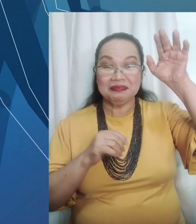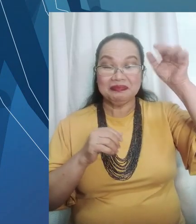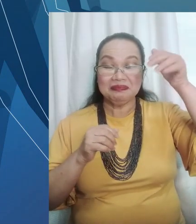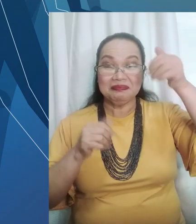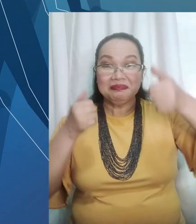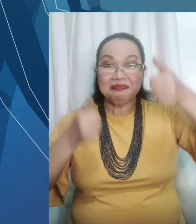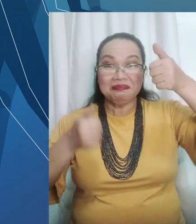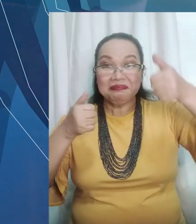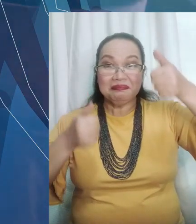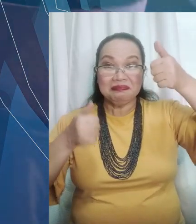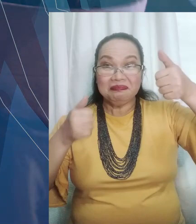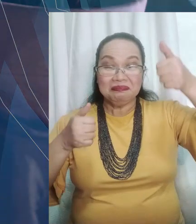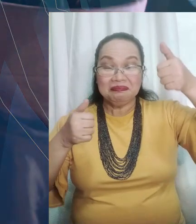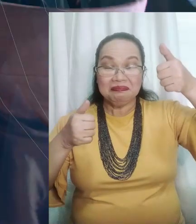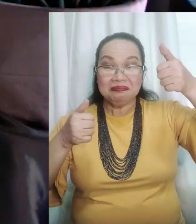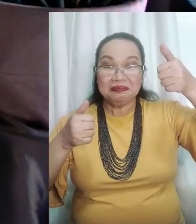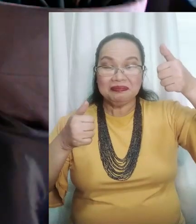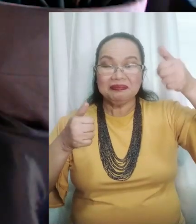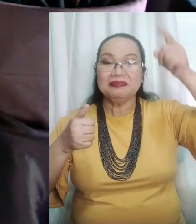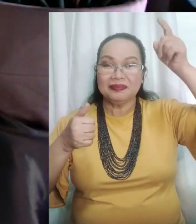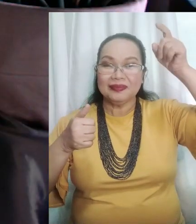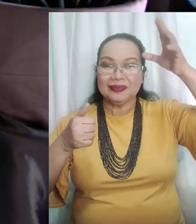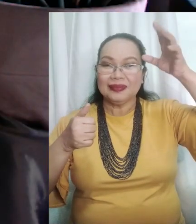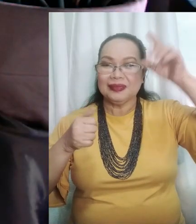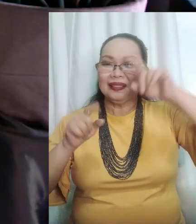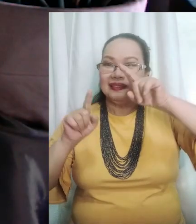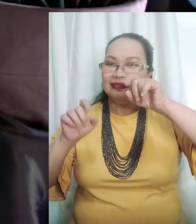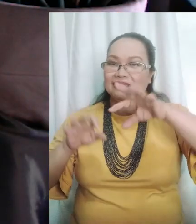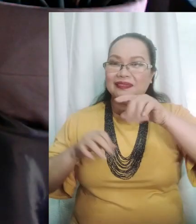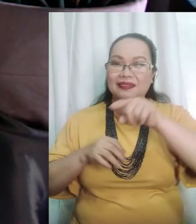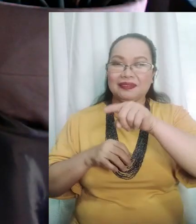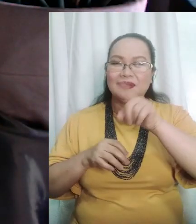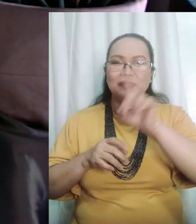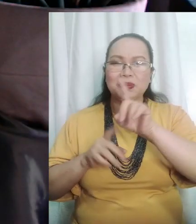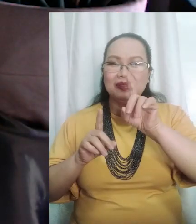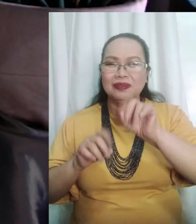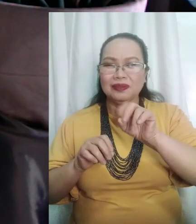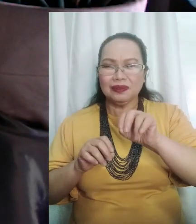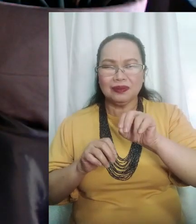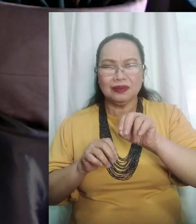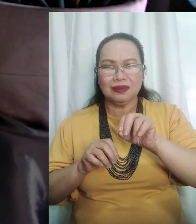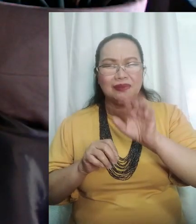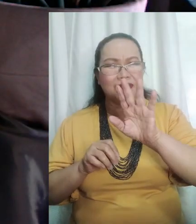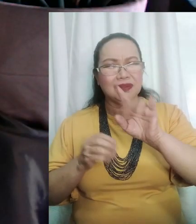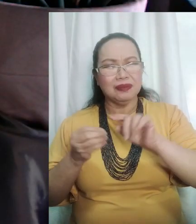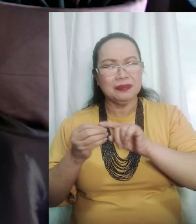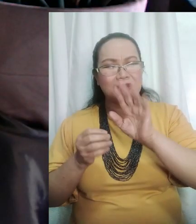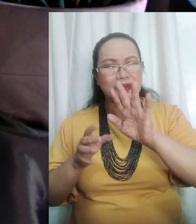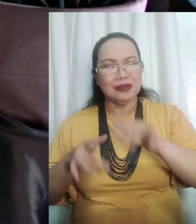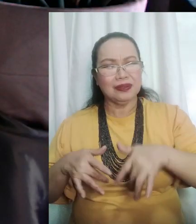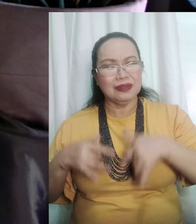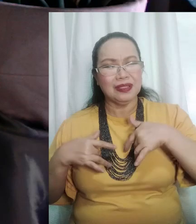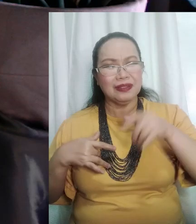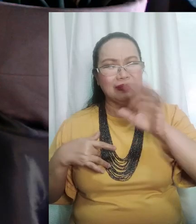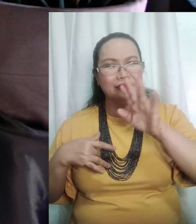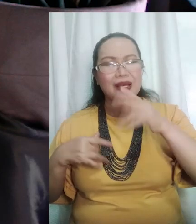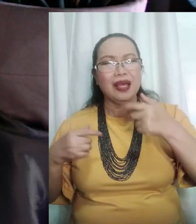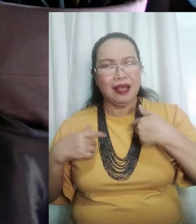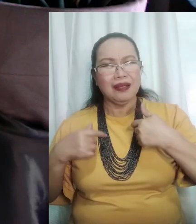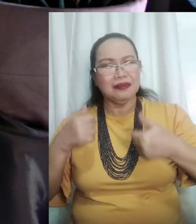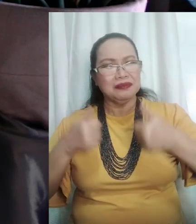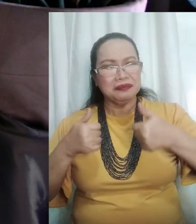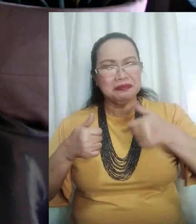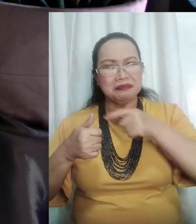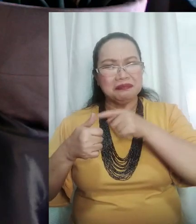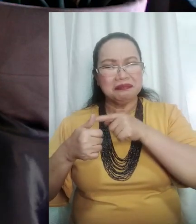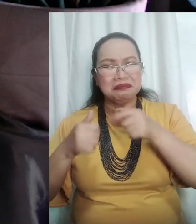God. Beloved, if that is true, he is testing you. What are you going to do about it? Maybe